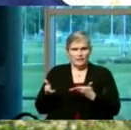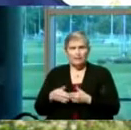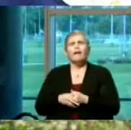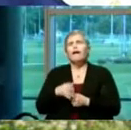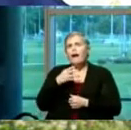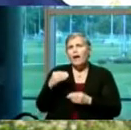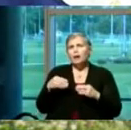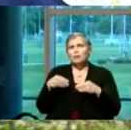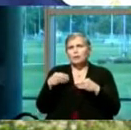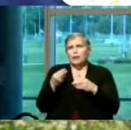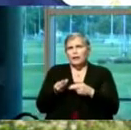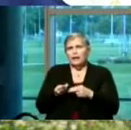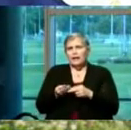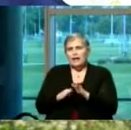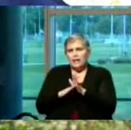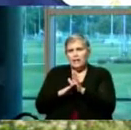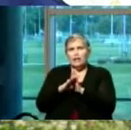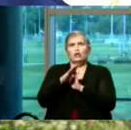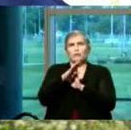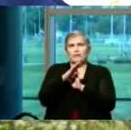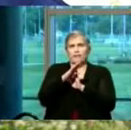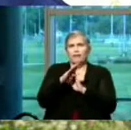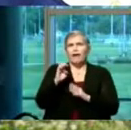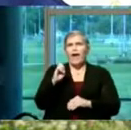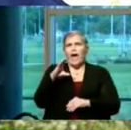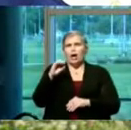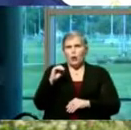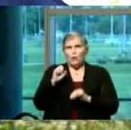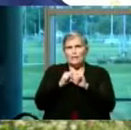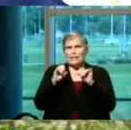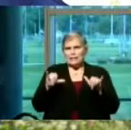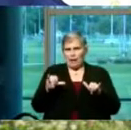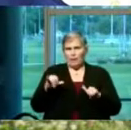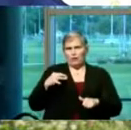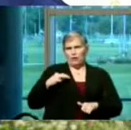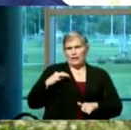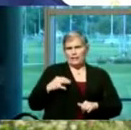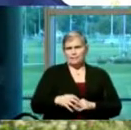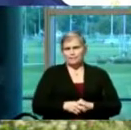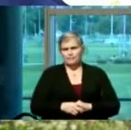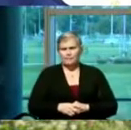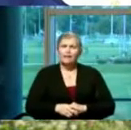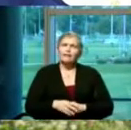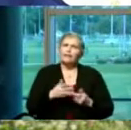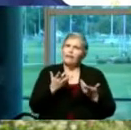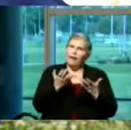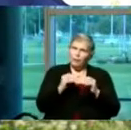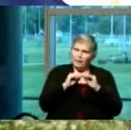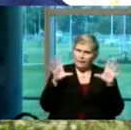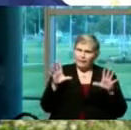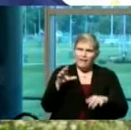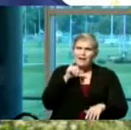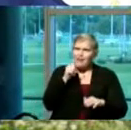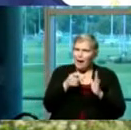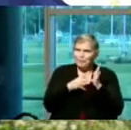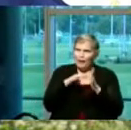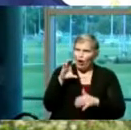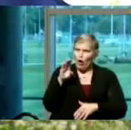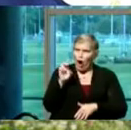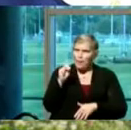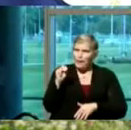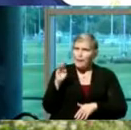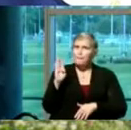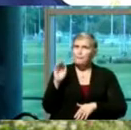potentially qualifying for ecosystem market credits. I want to be clear, this initiative is not a carbon bank or a carbon